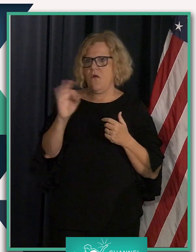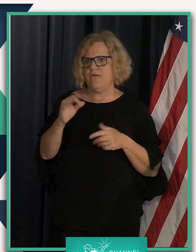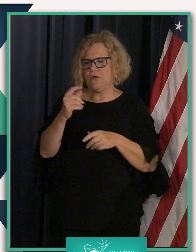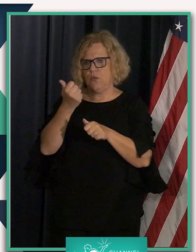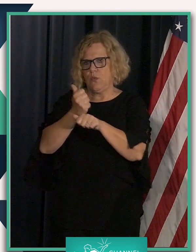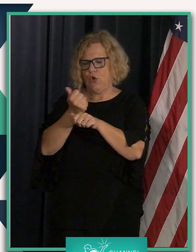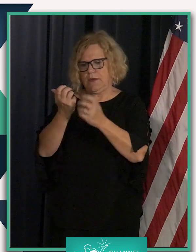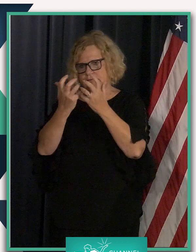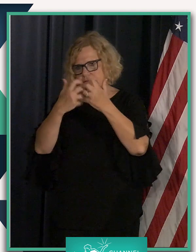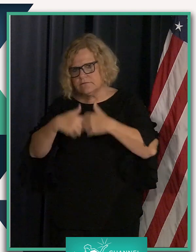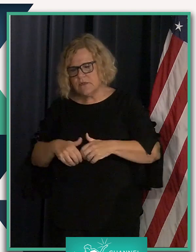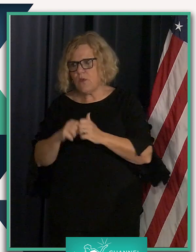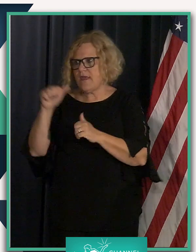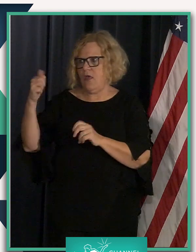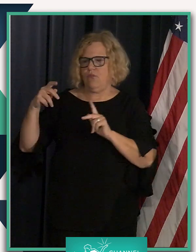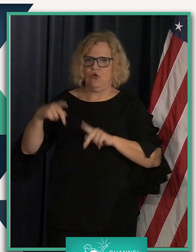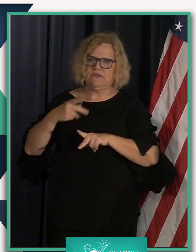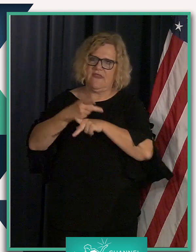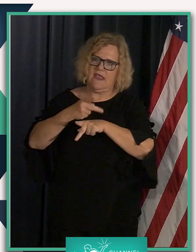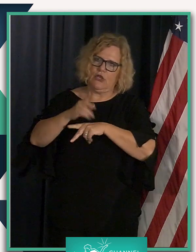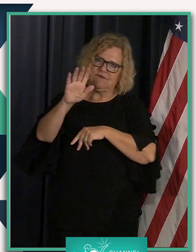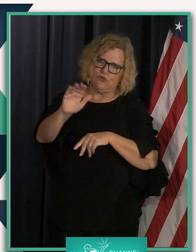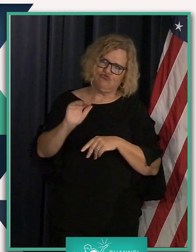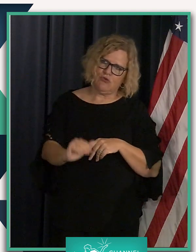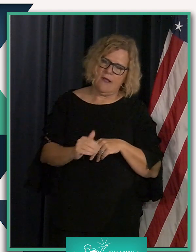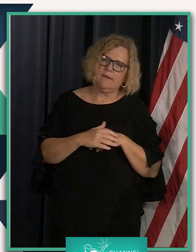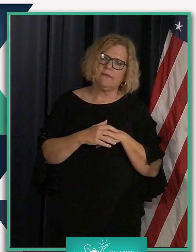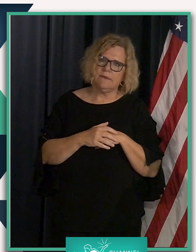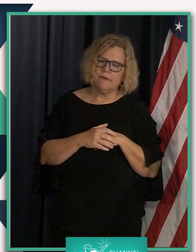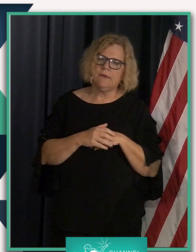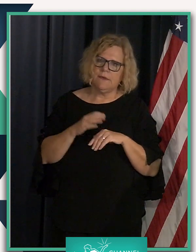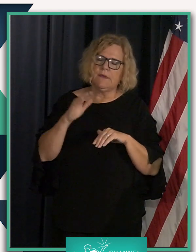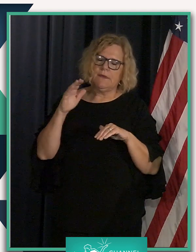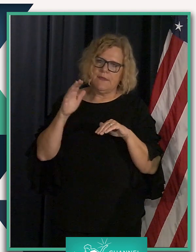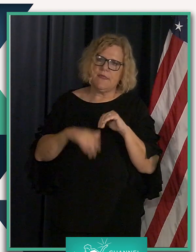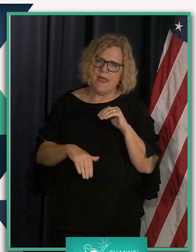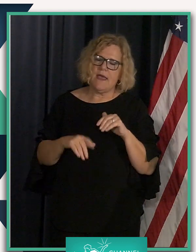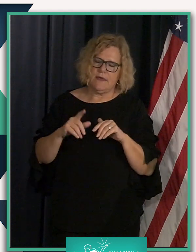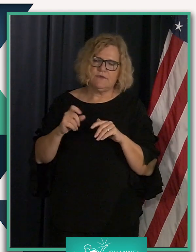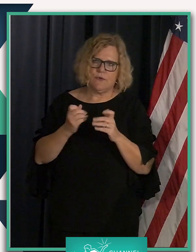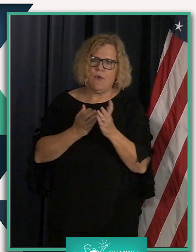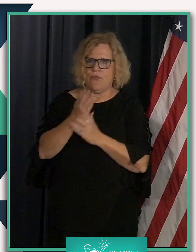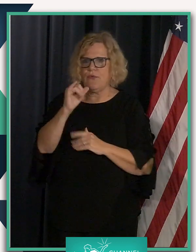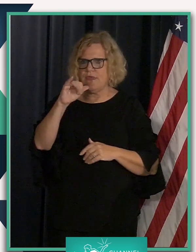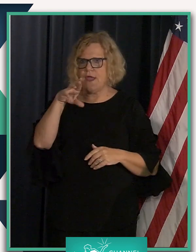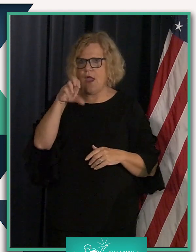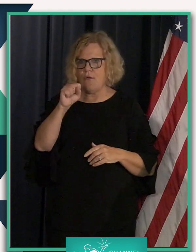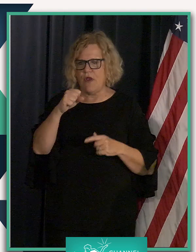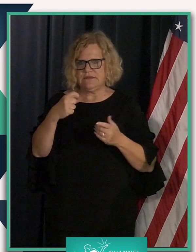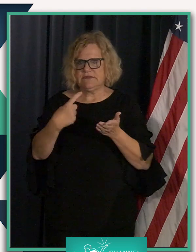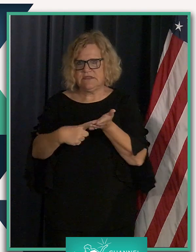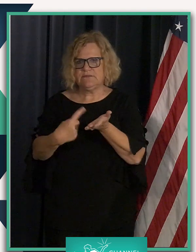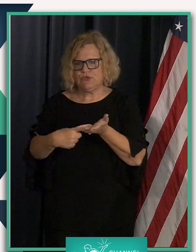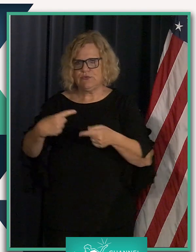work it out with the other person who cares for your child than you are to go through the IRS